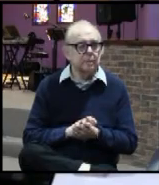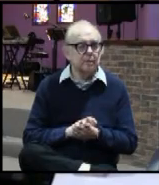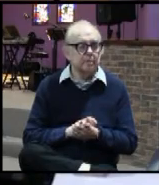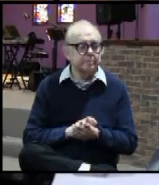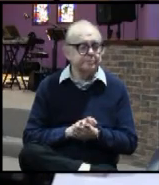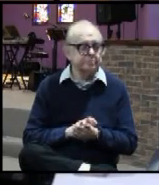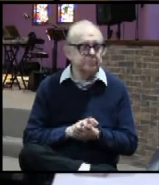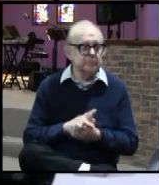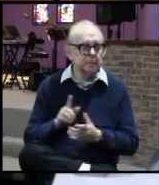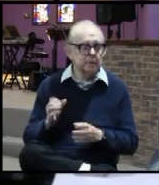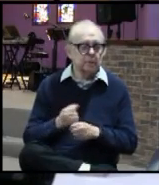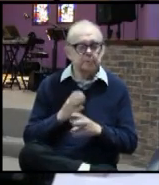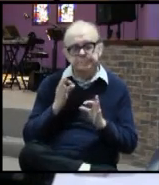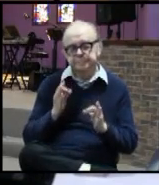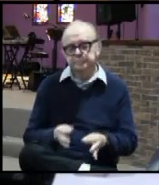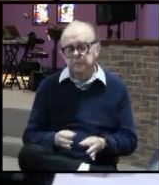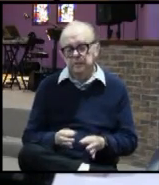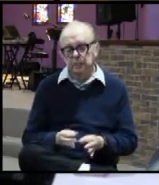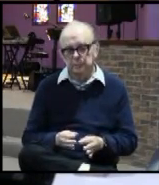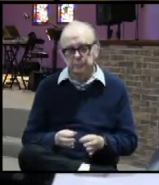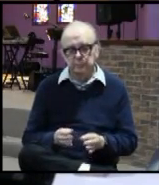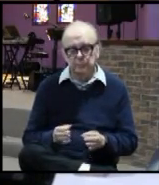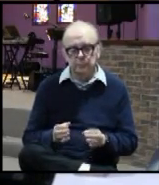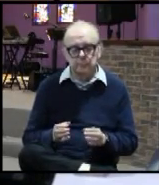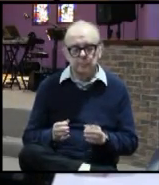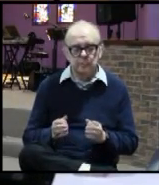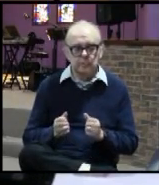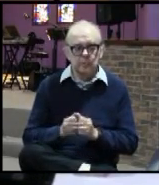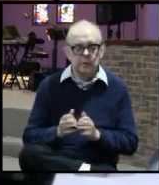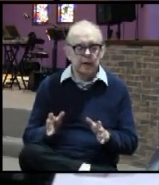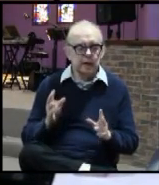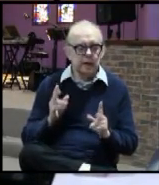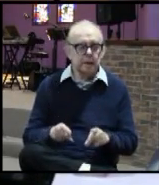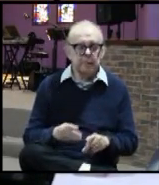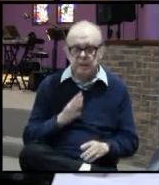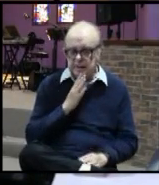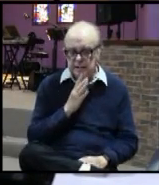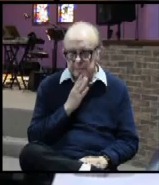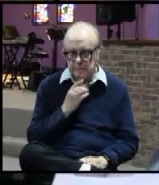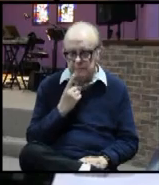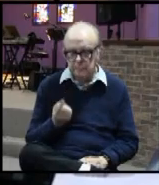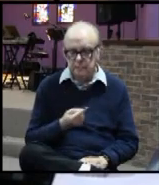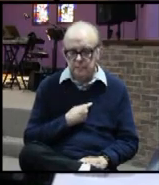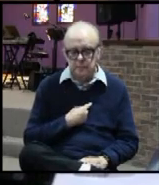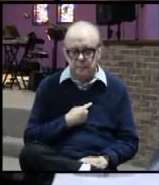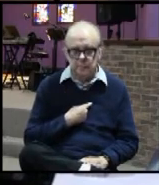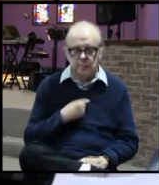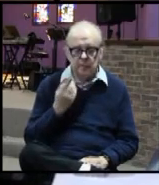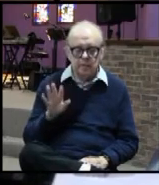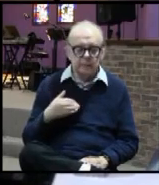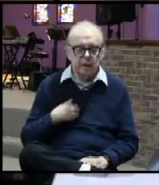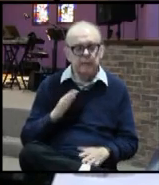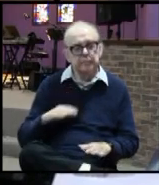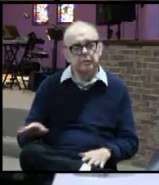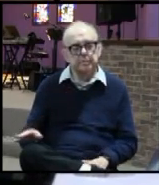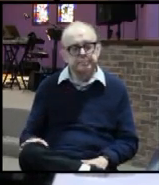And they were making decisions without anybody talking, telling us that we would never have children.